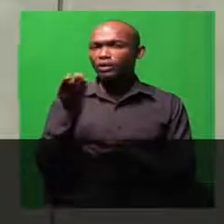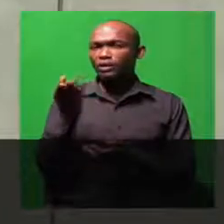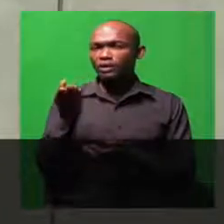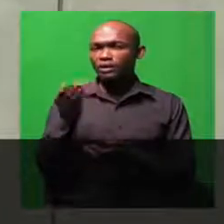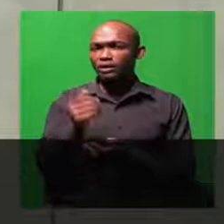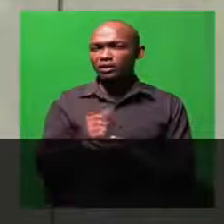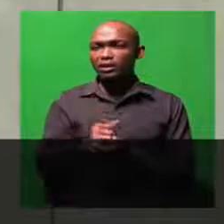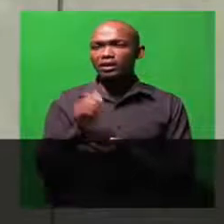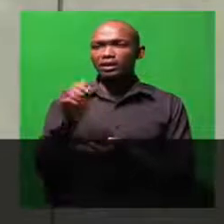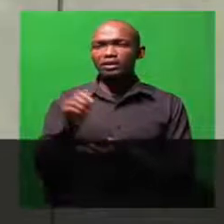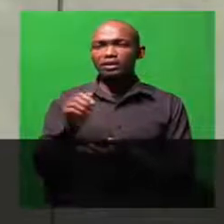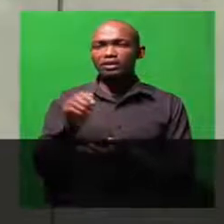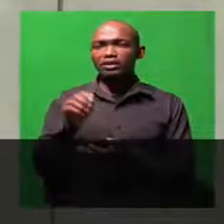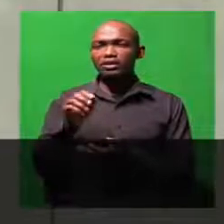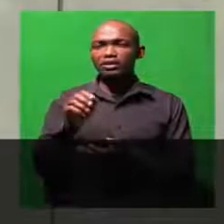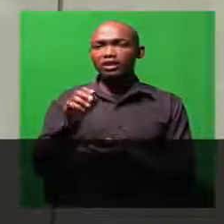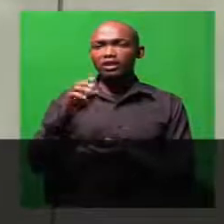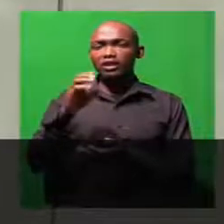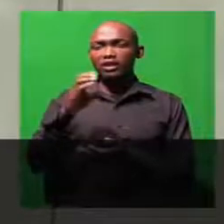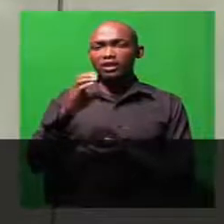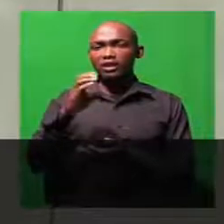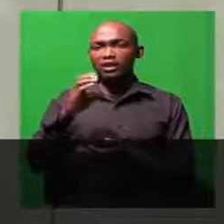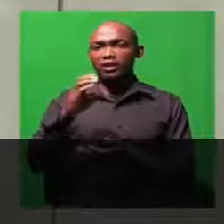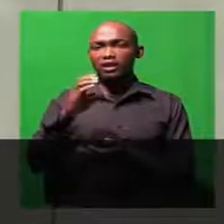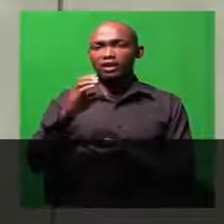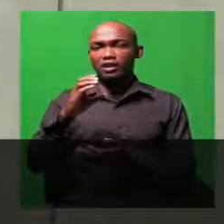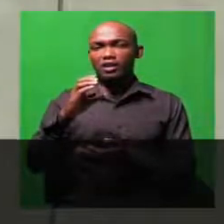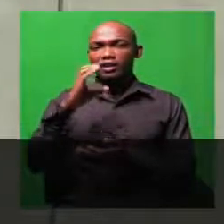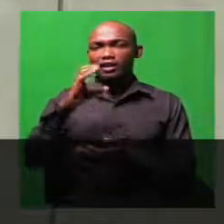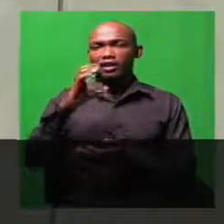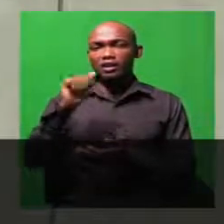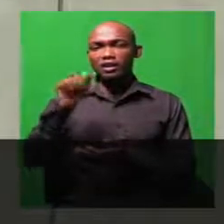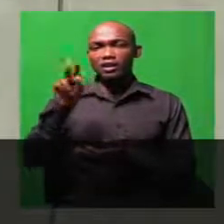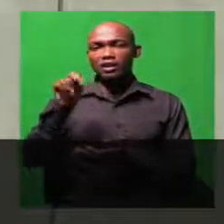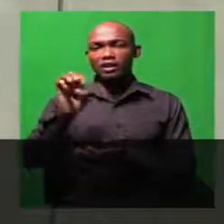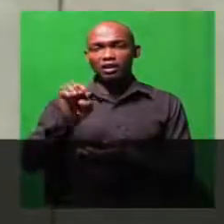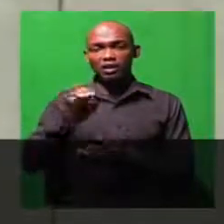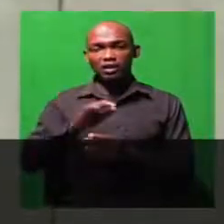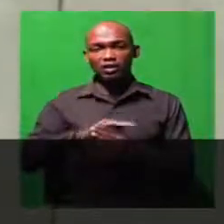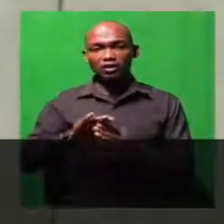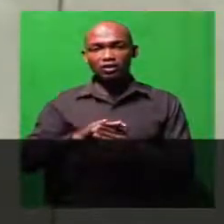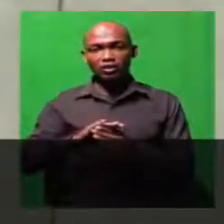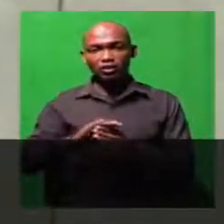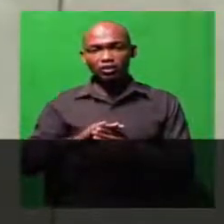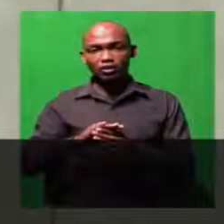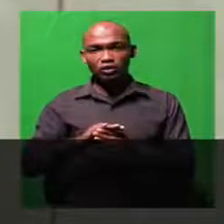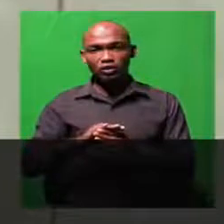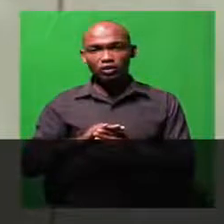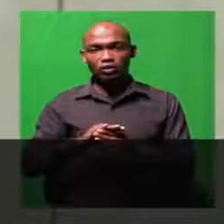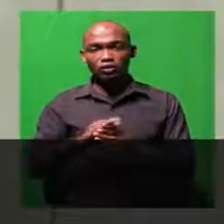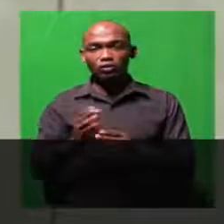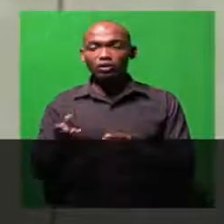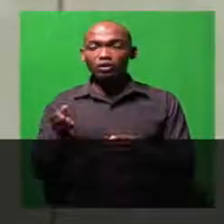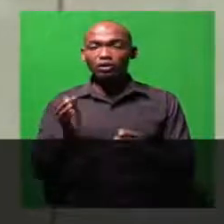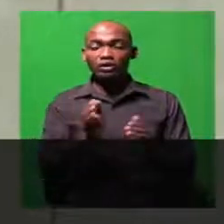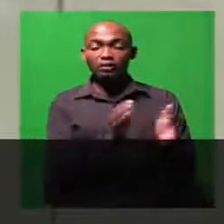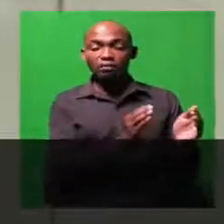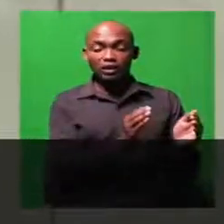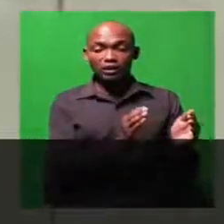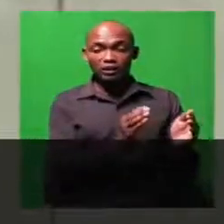cane that is used to displace some water.